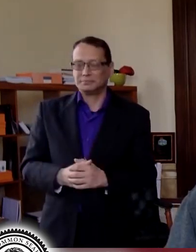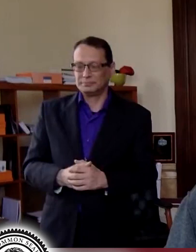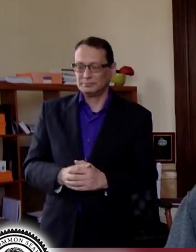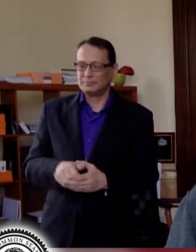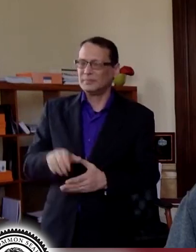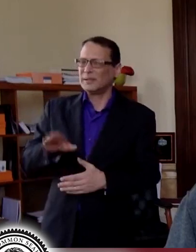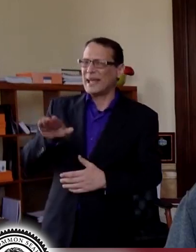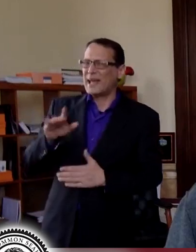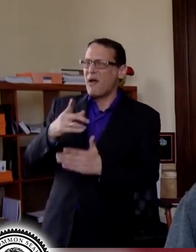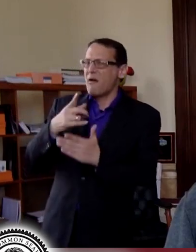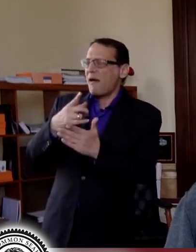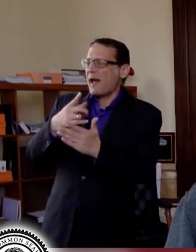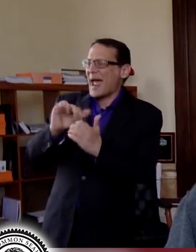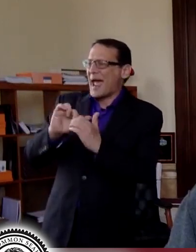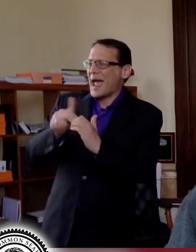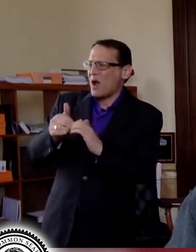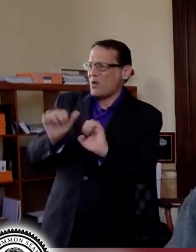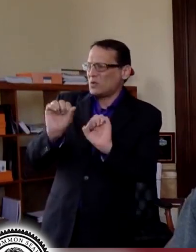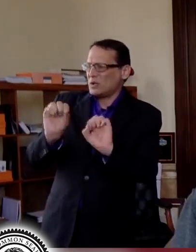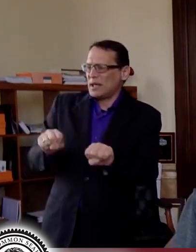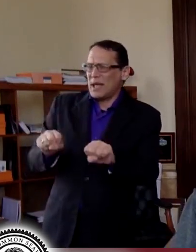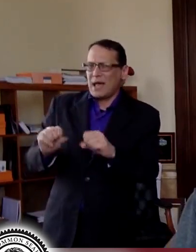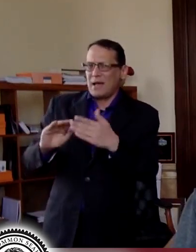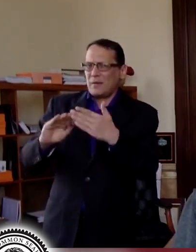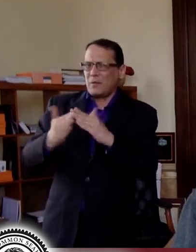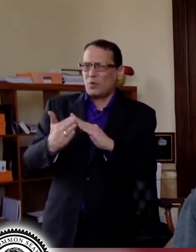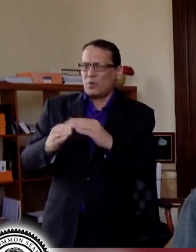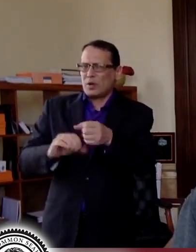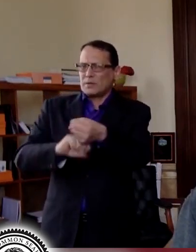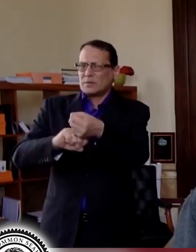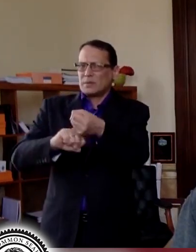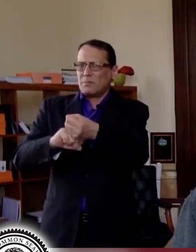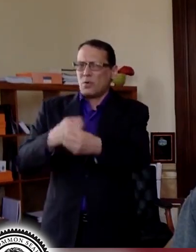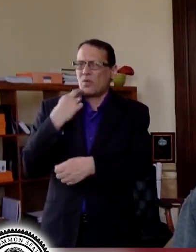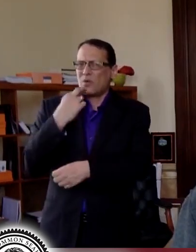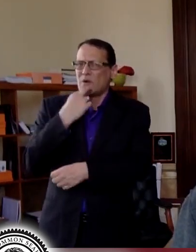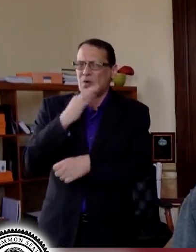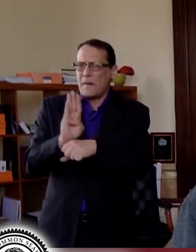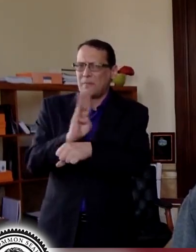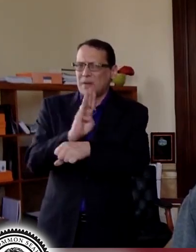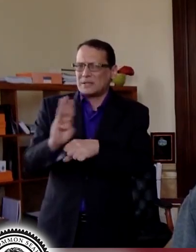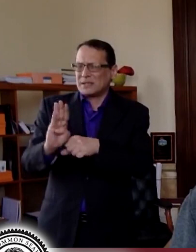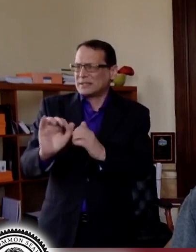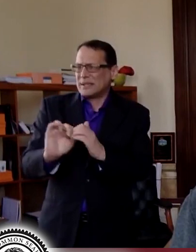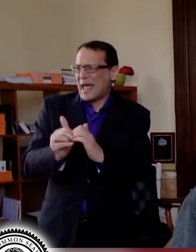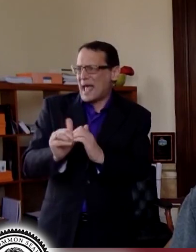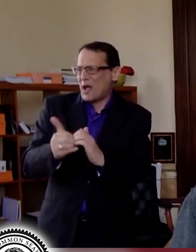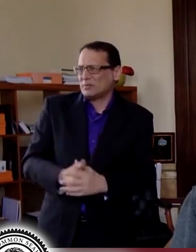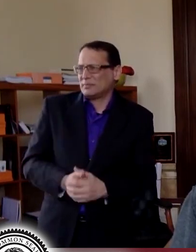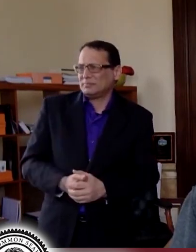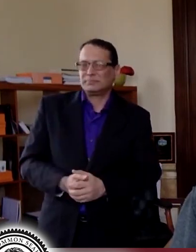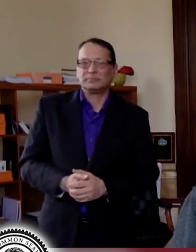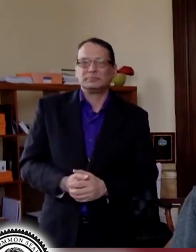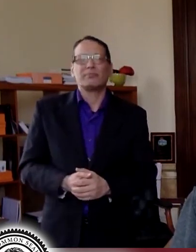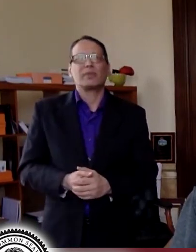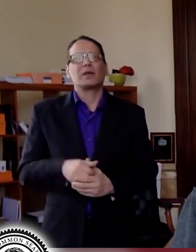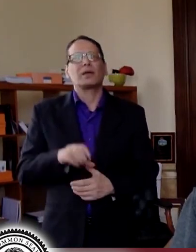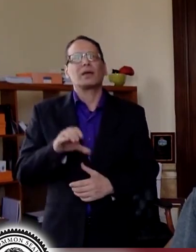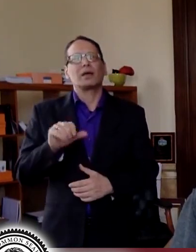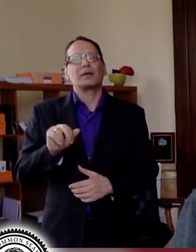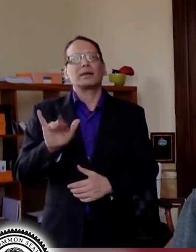are some ways that people in the community can support our local restaurants and businesses who are struggling right now? Carry